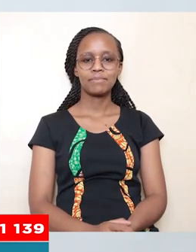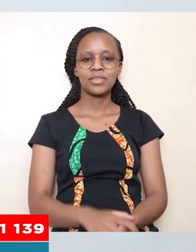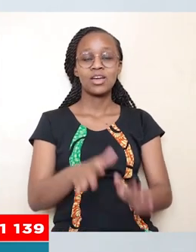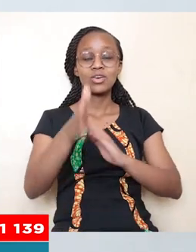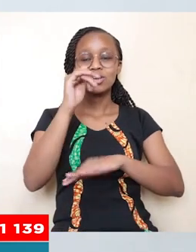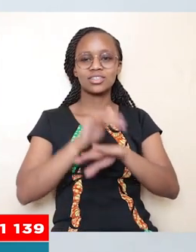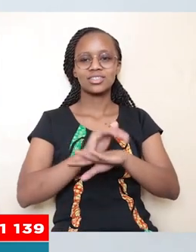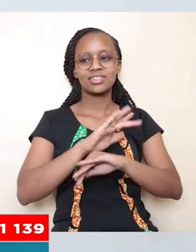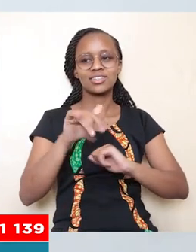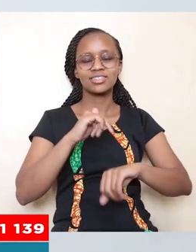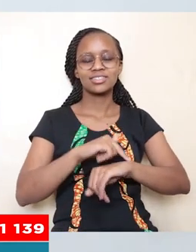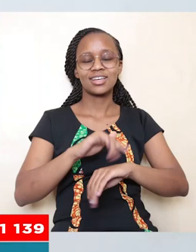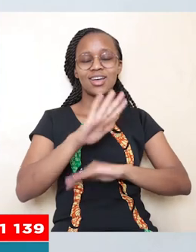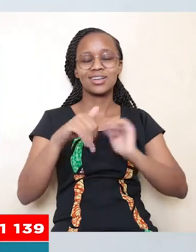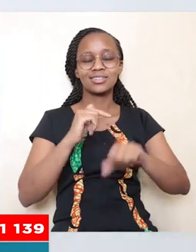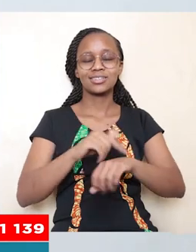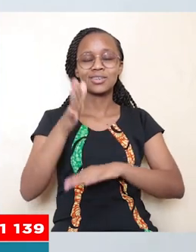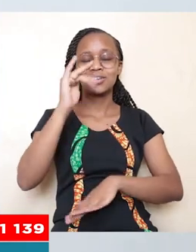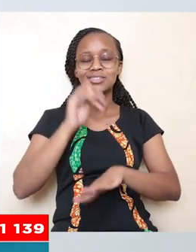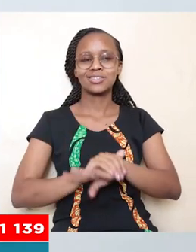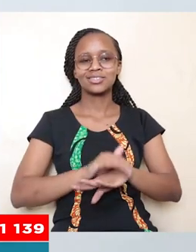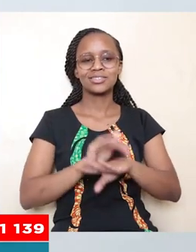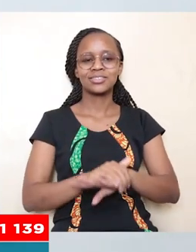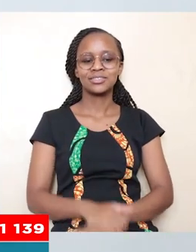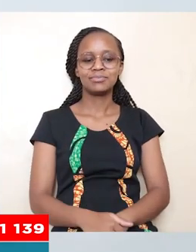God is good all the time.